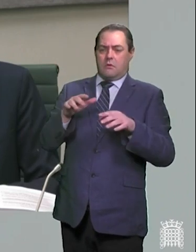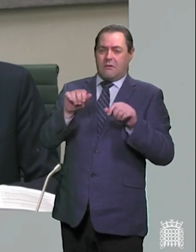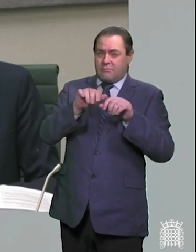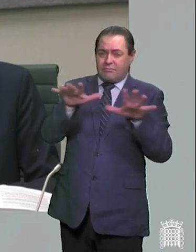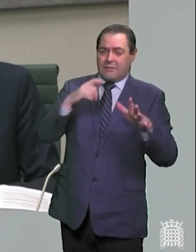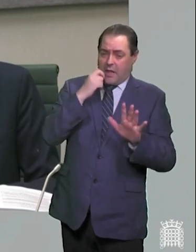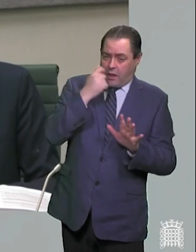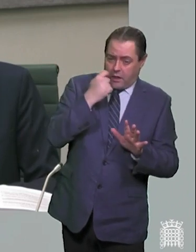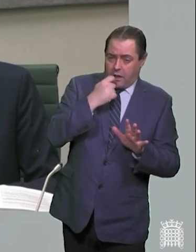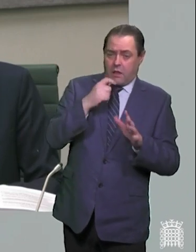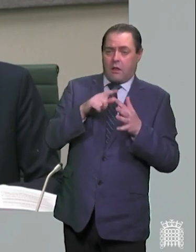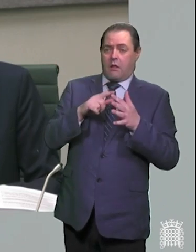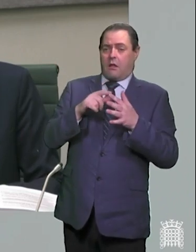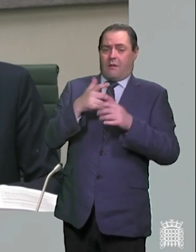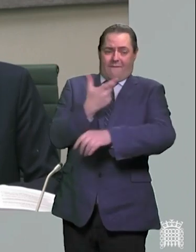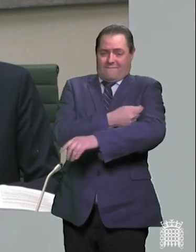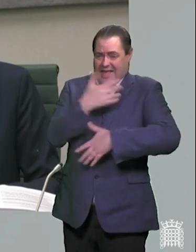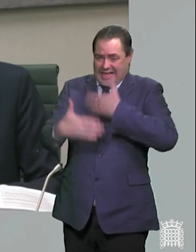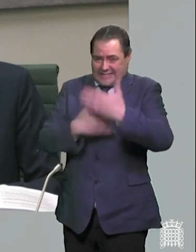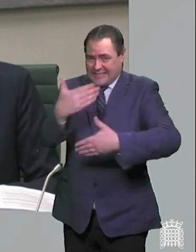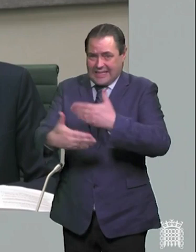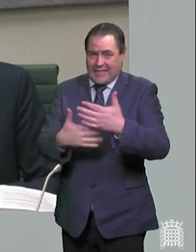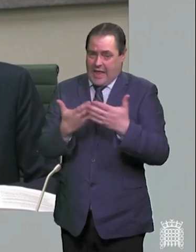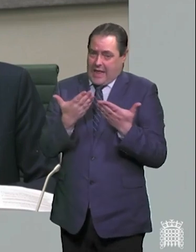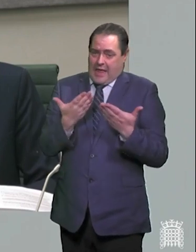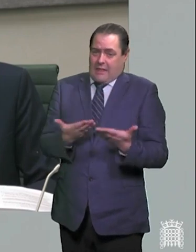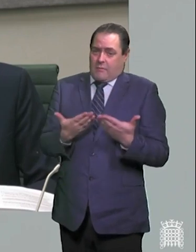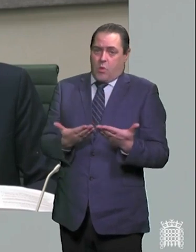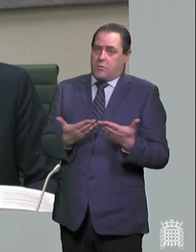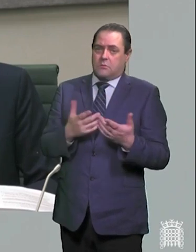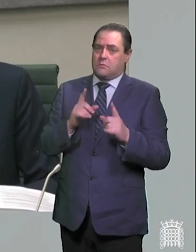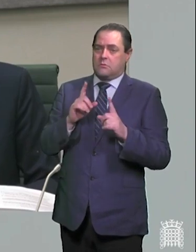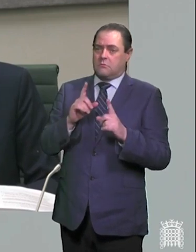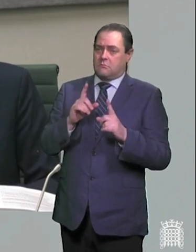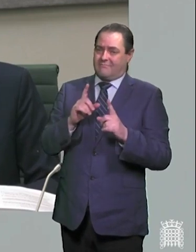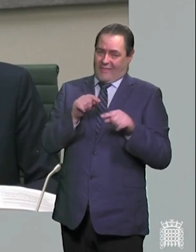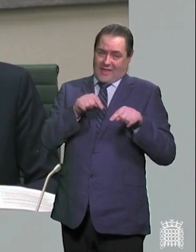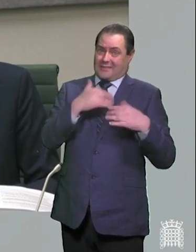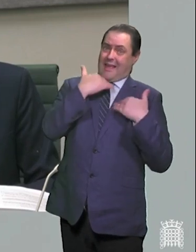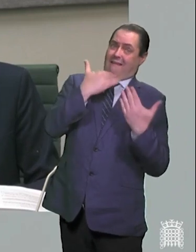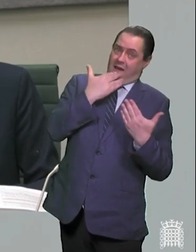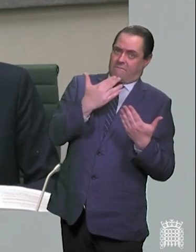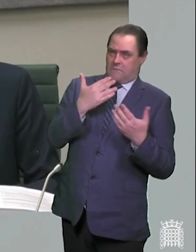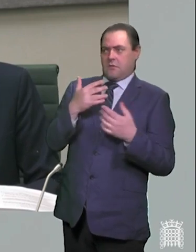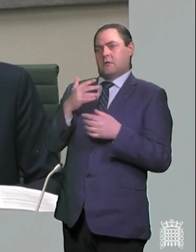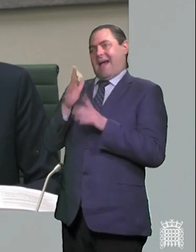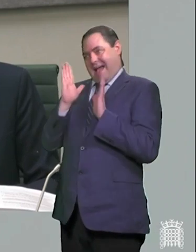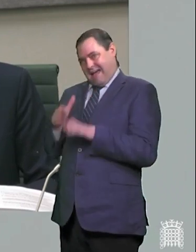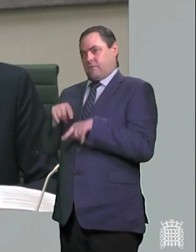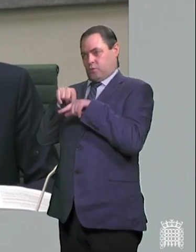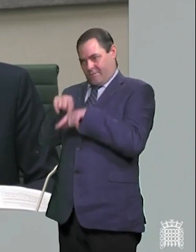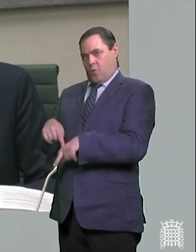nor progress on vaccines are at the present time a substitute for the national restrictions, for